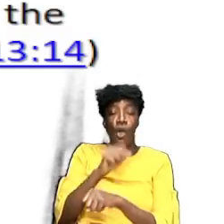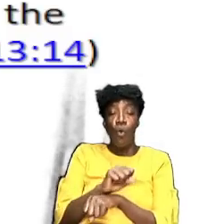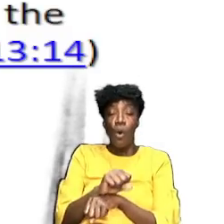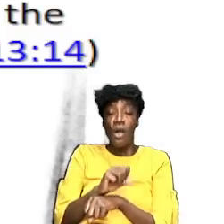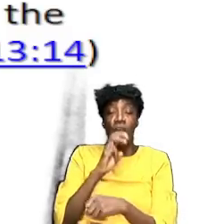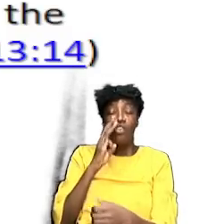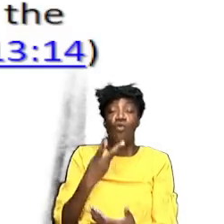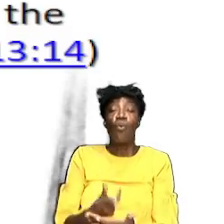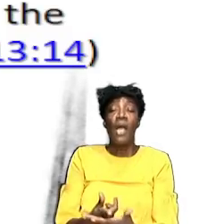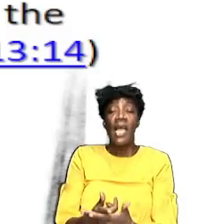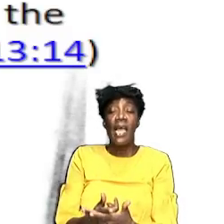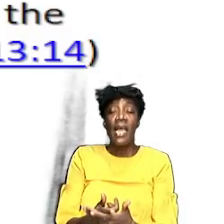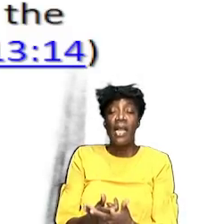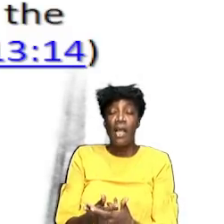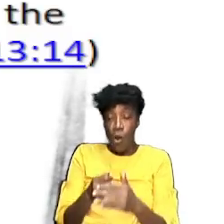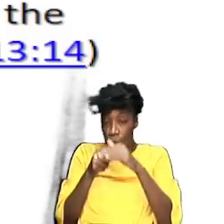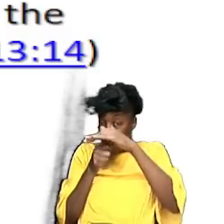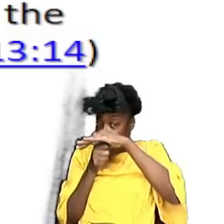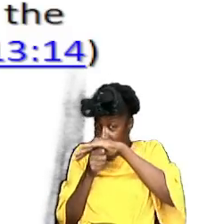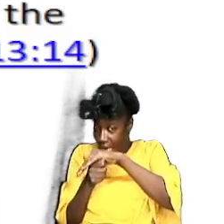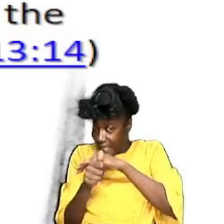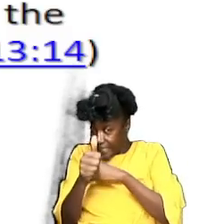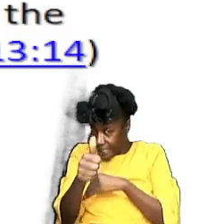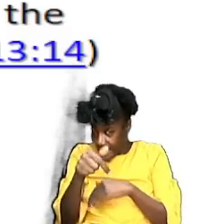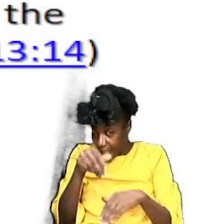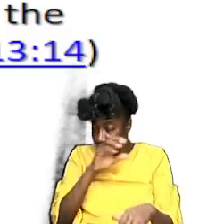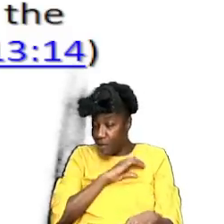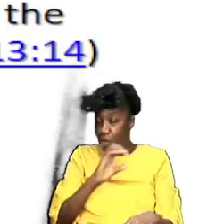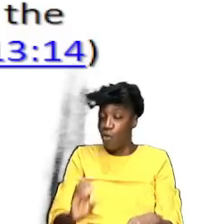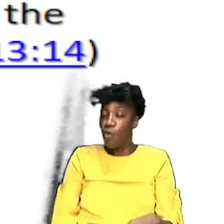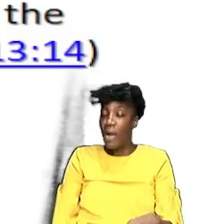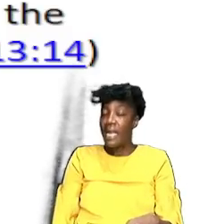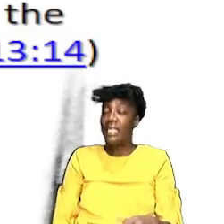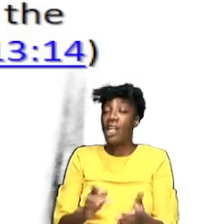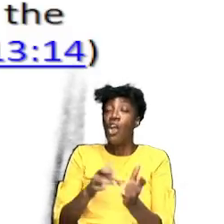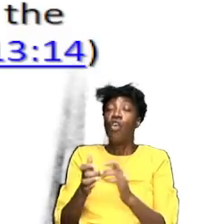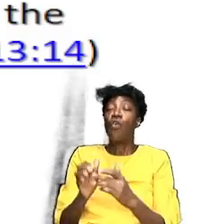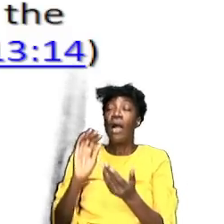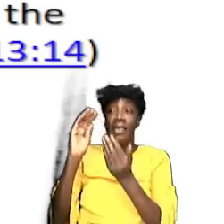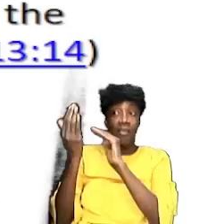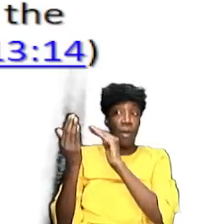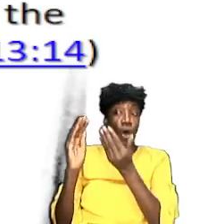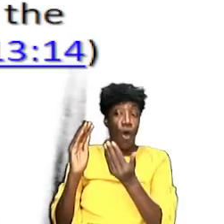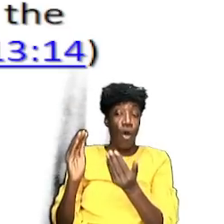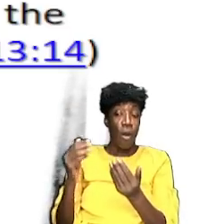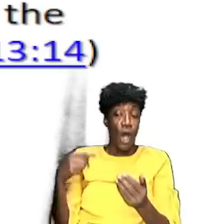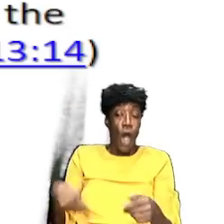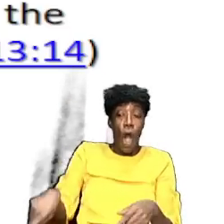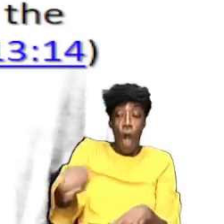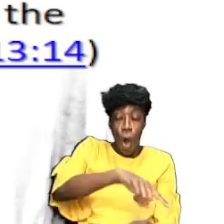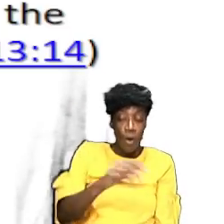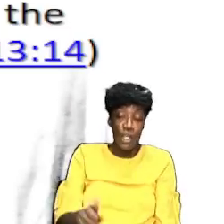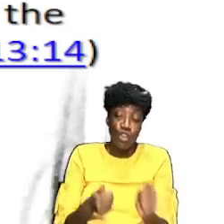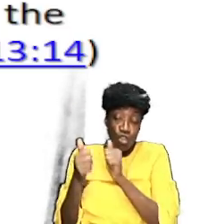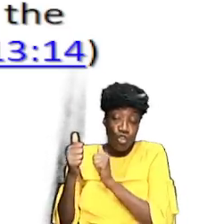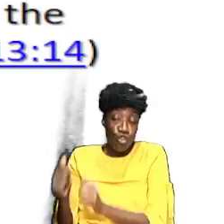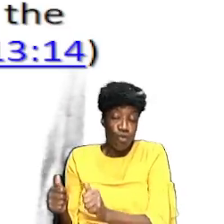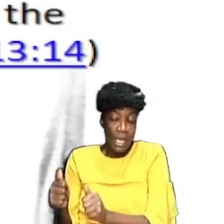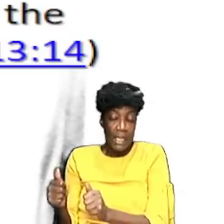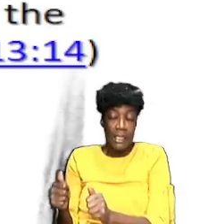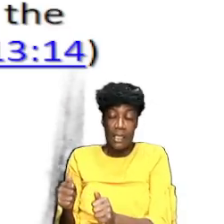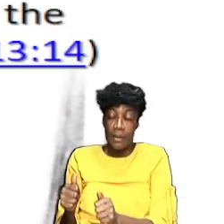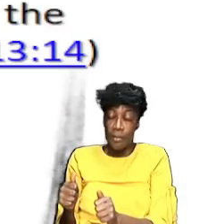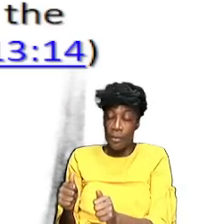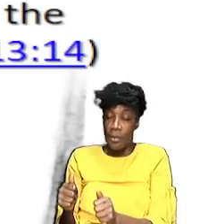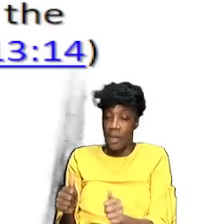for us when we hide ourselves in Christ and he become our strength. Be strong in the Lord and in the power of